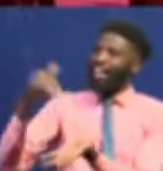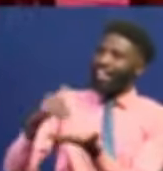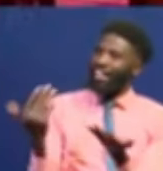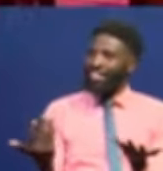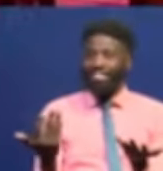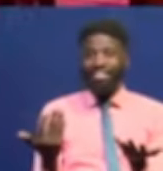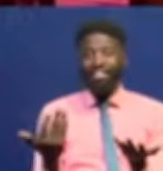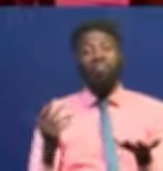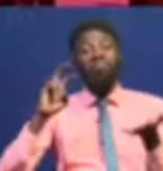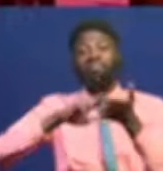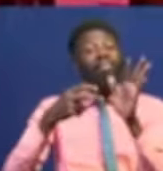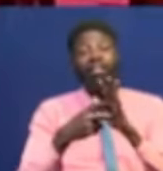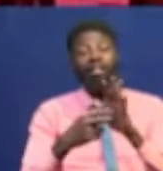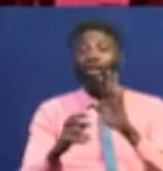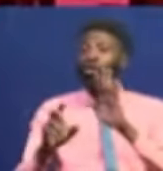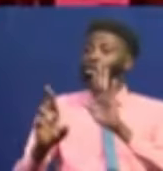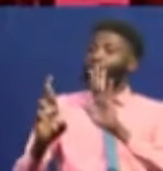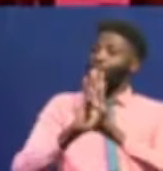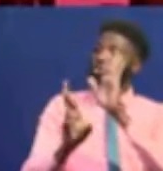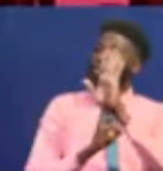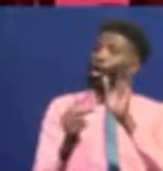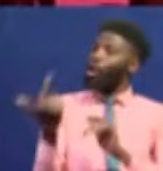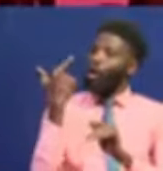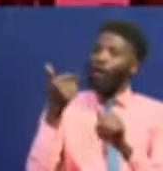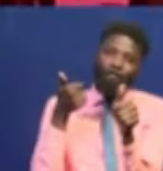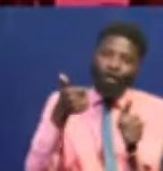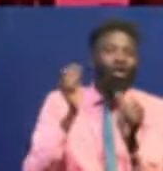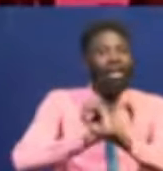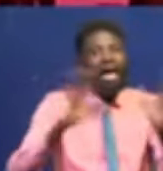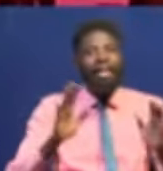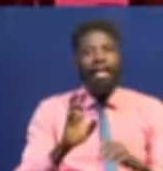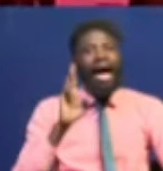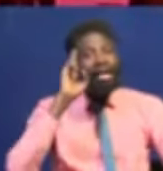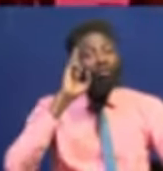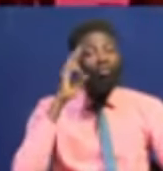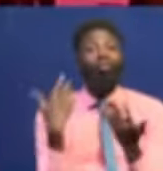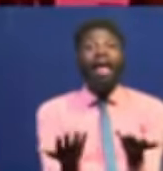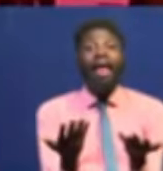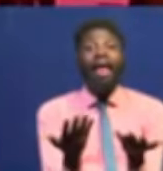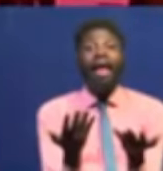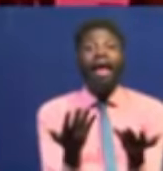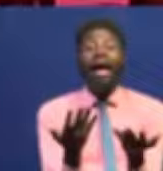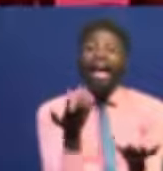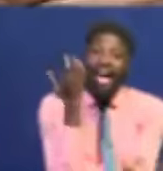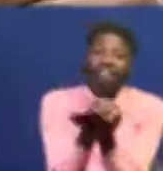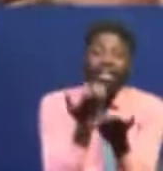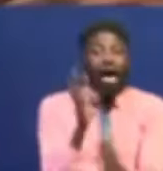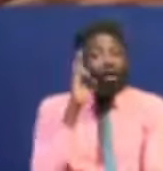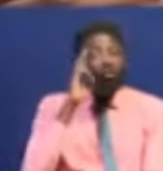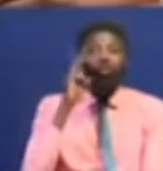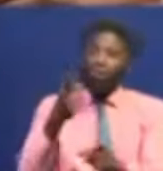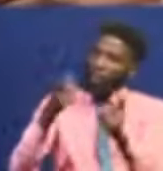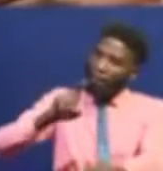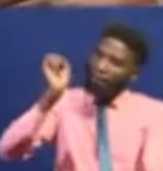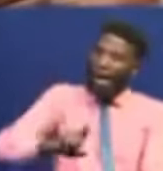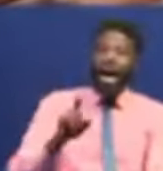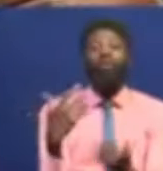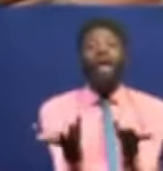is extrajudicial, because there is no justification that has been produced to show that there